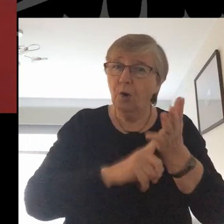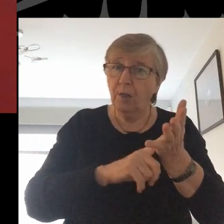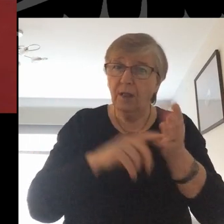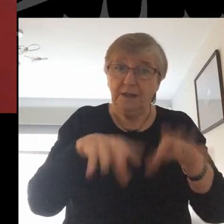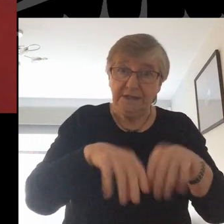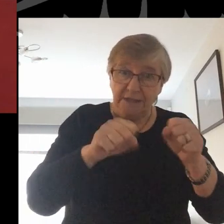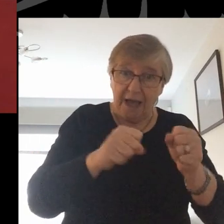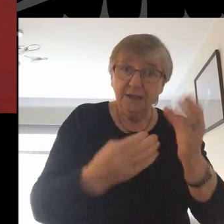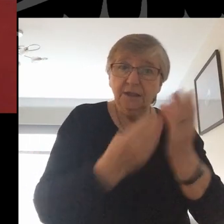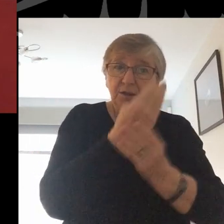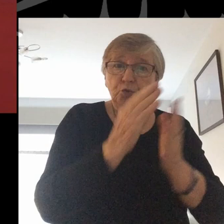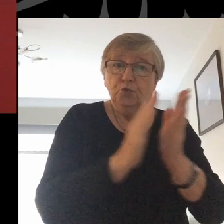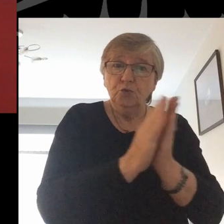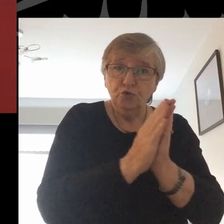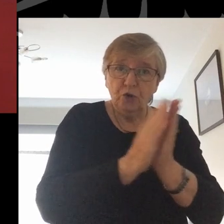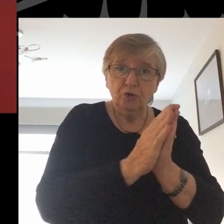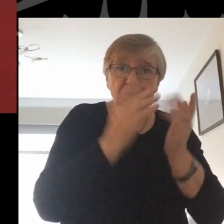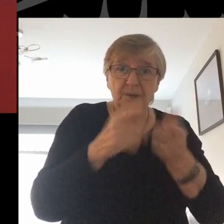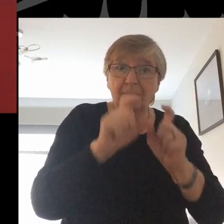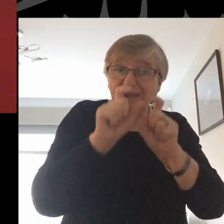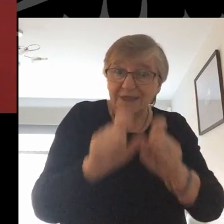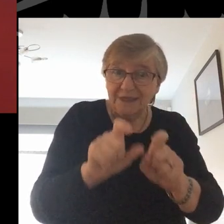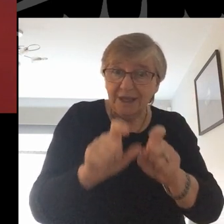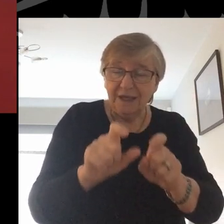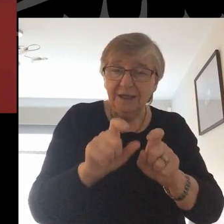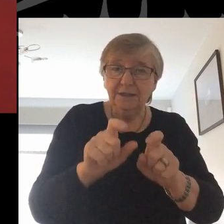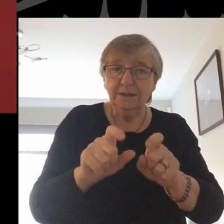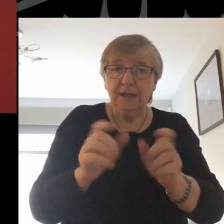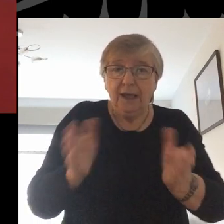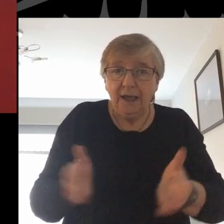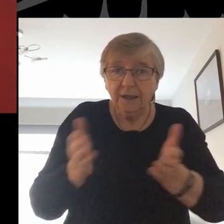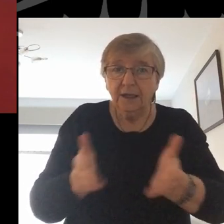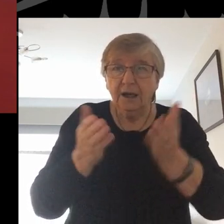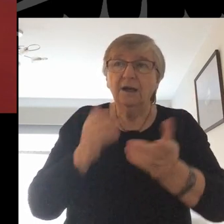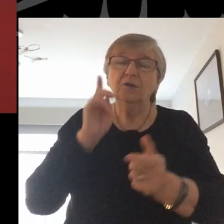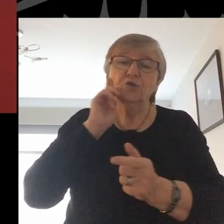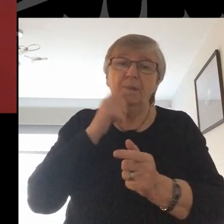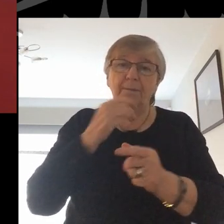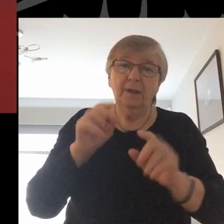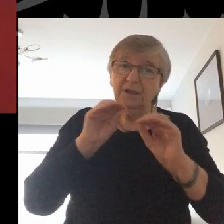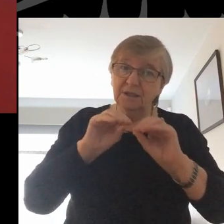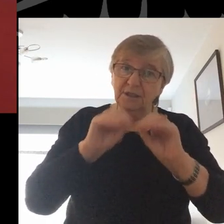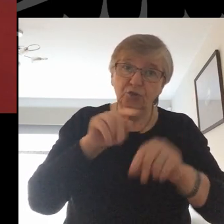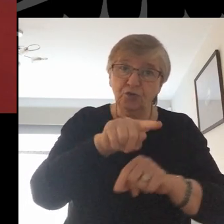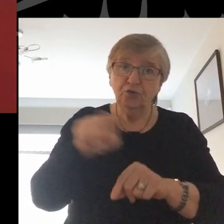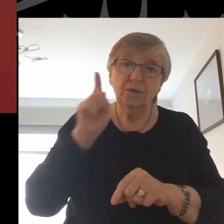how he stayed with folks, how he encouraged them, how he gave them the basics of the faith.